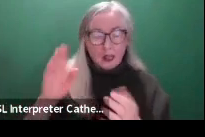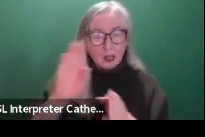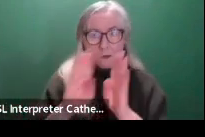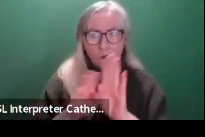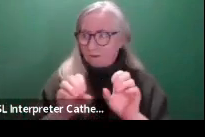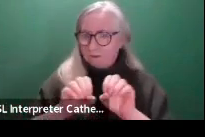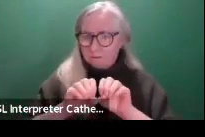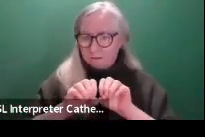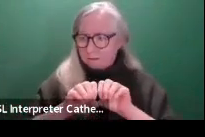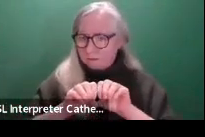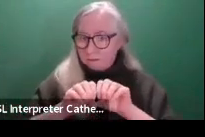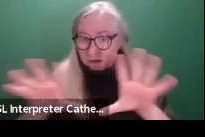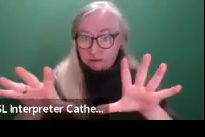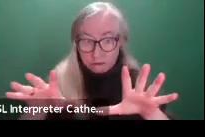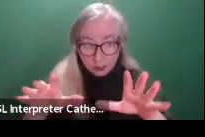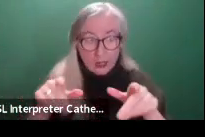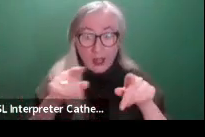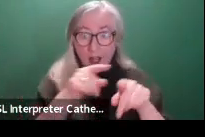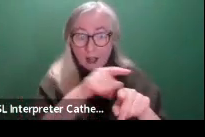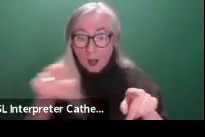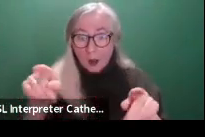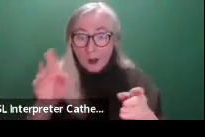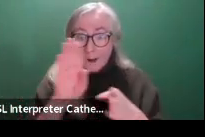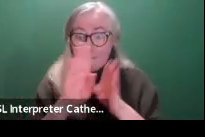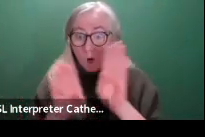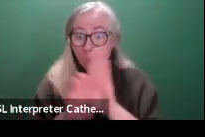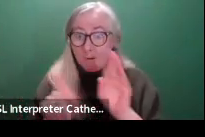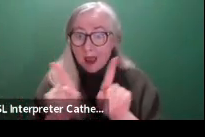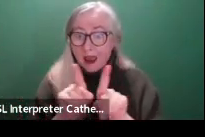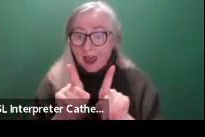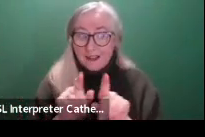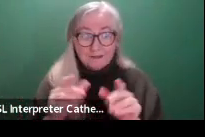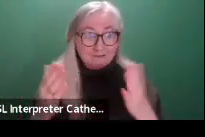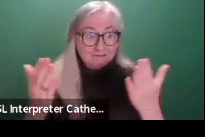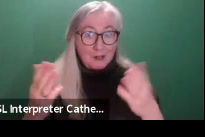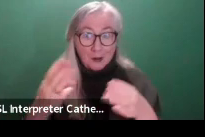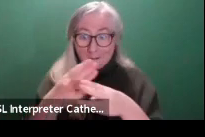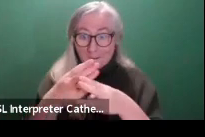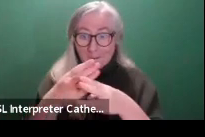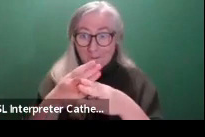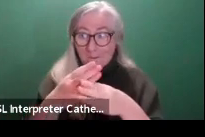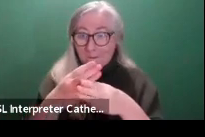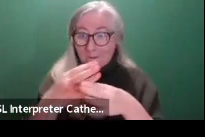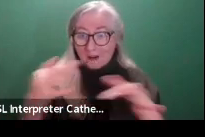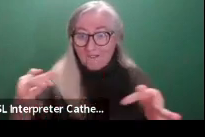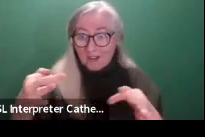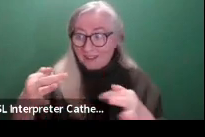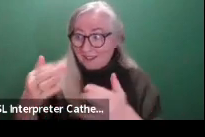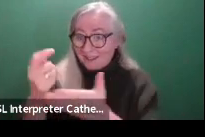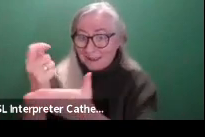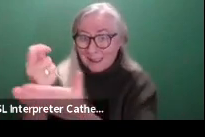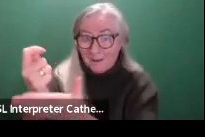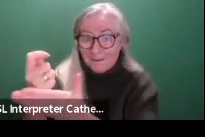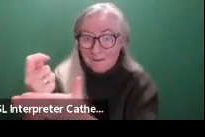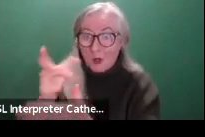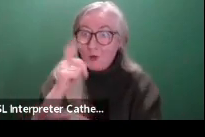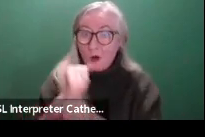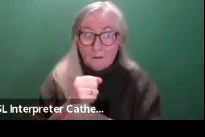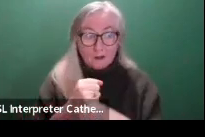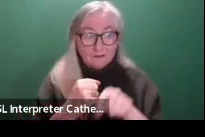It's just combined to create what is almost just like the perfect scenario, the perfect time to talk about this.